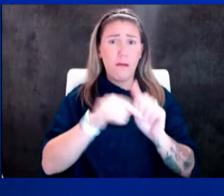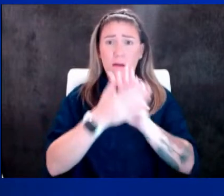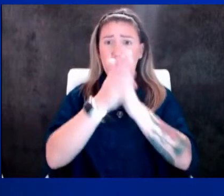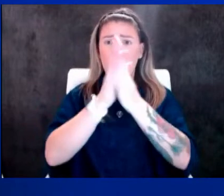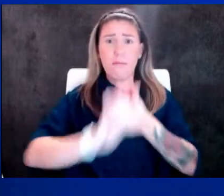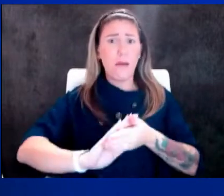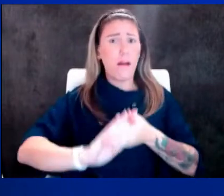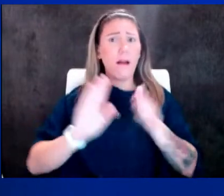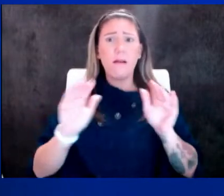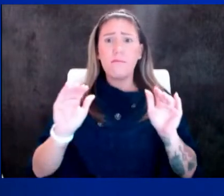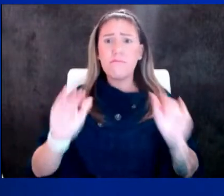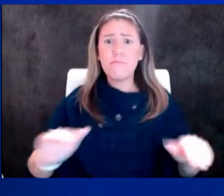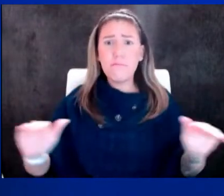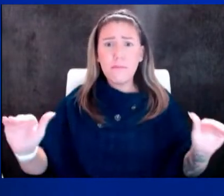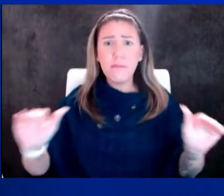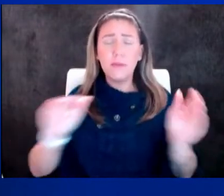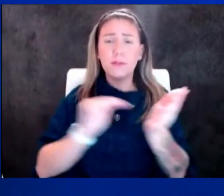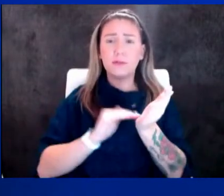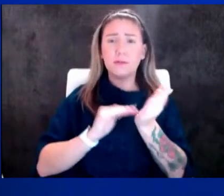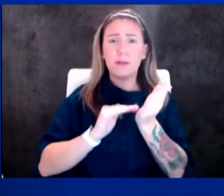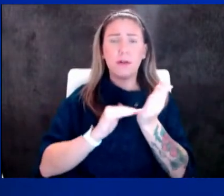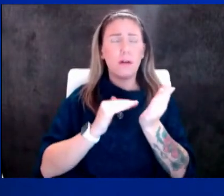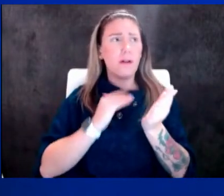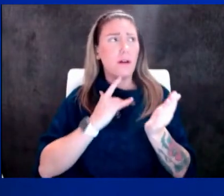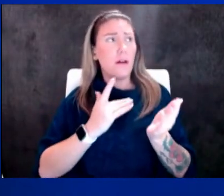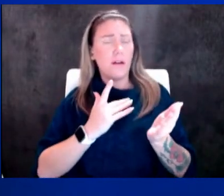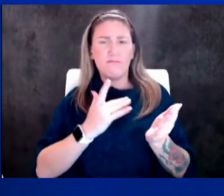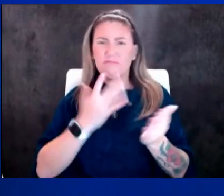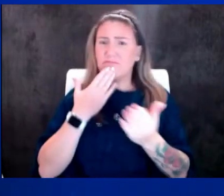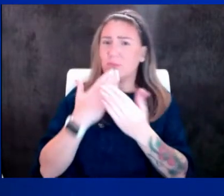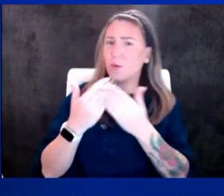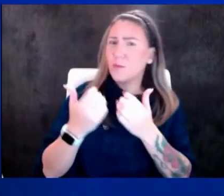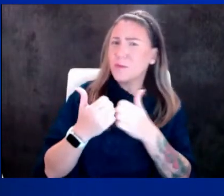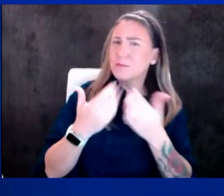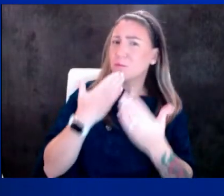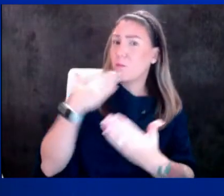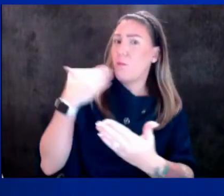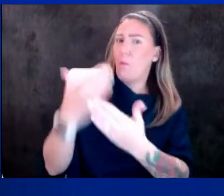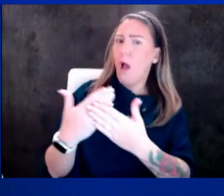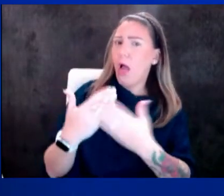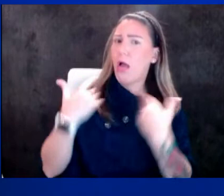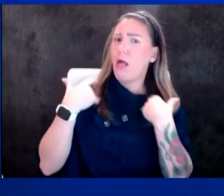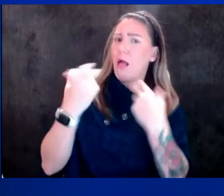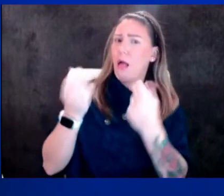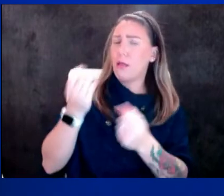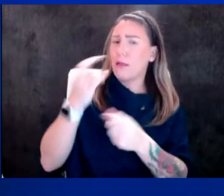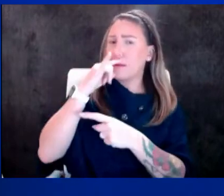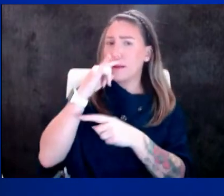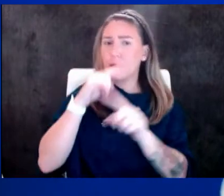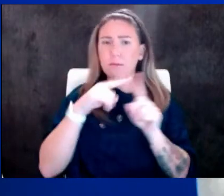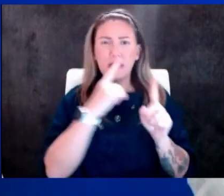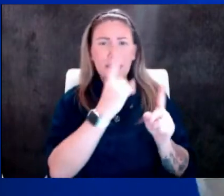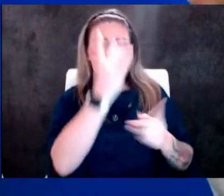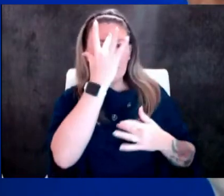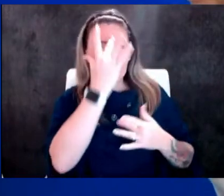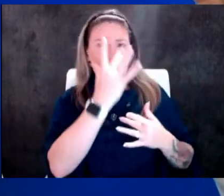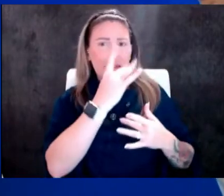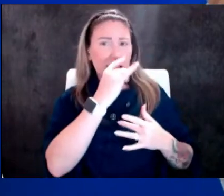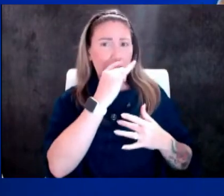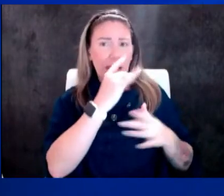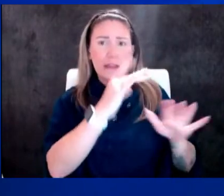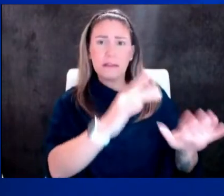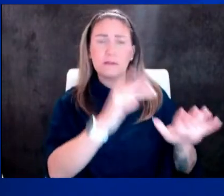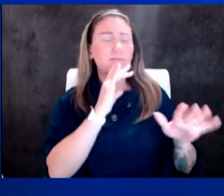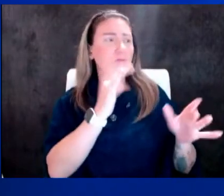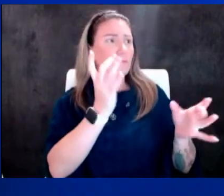physician, because I'm fine with the well kids, but these sick kids are kicking my heart. And I went on into adult